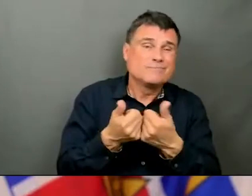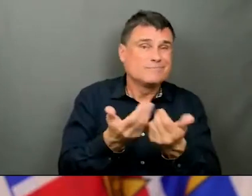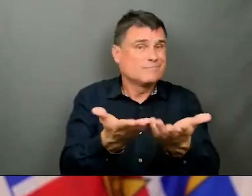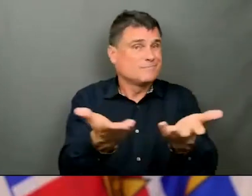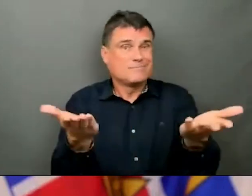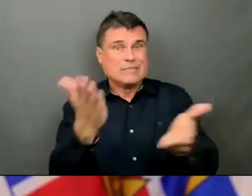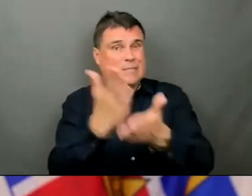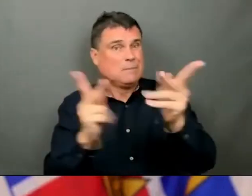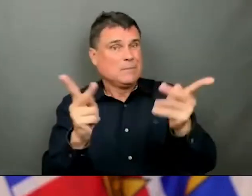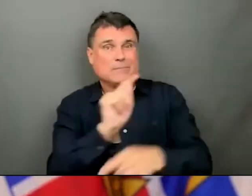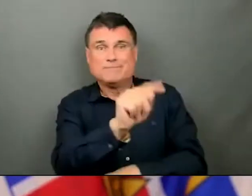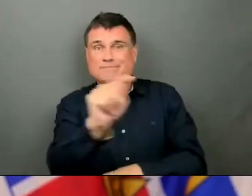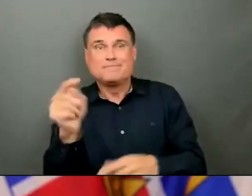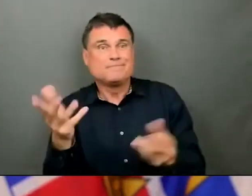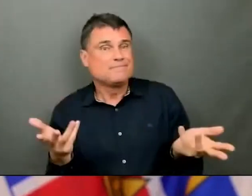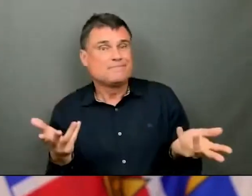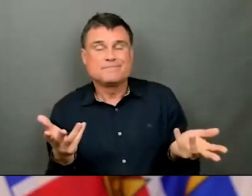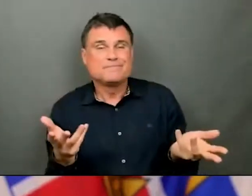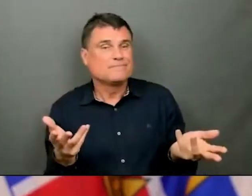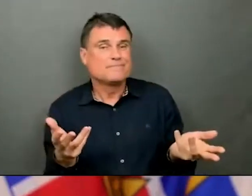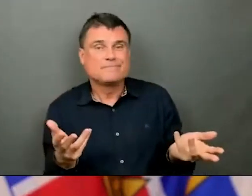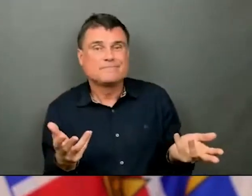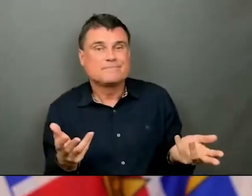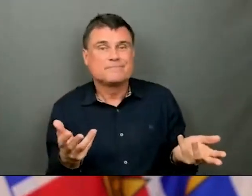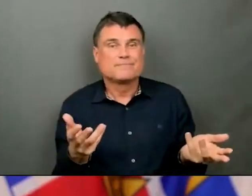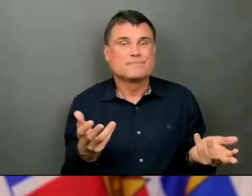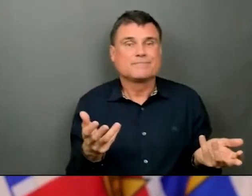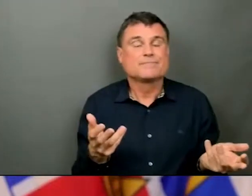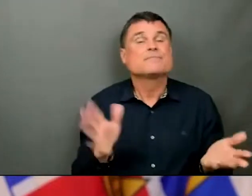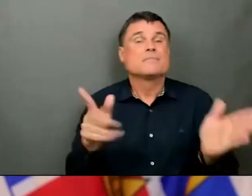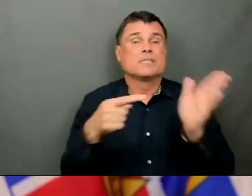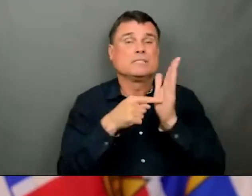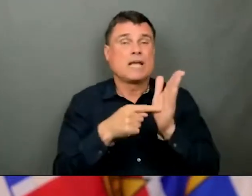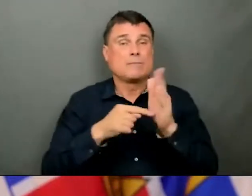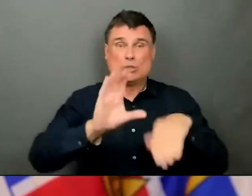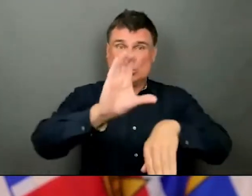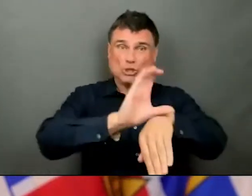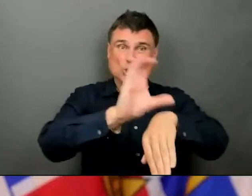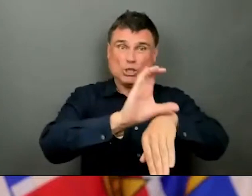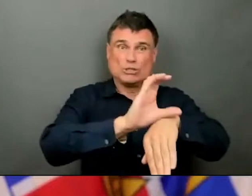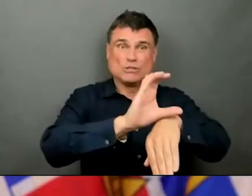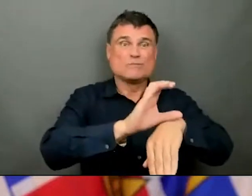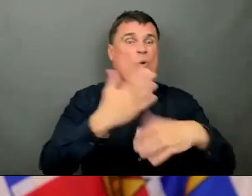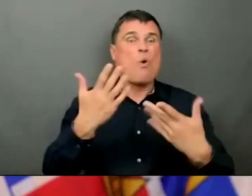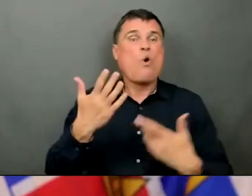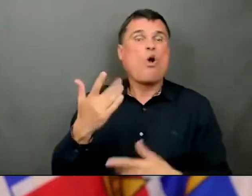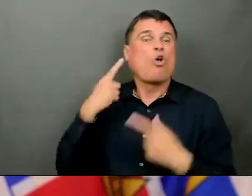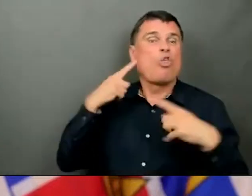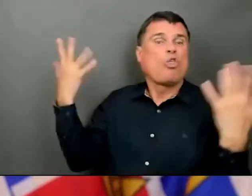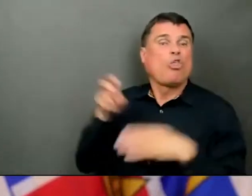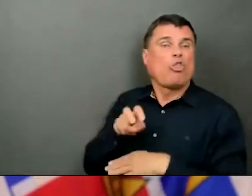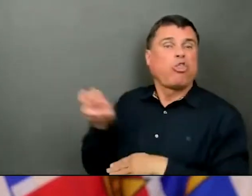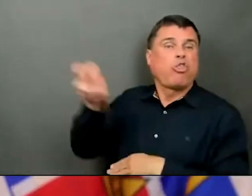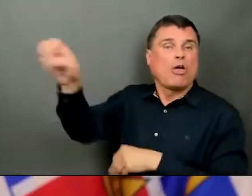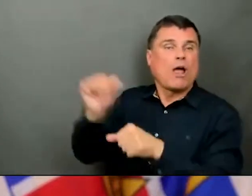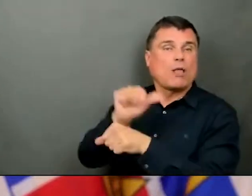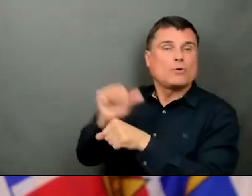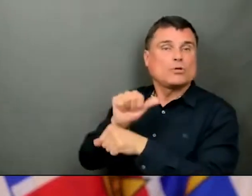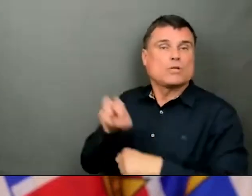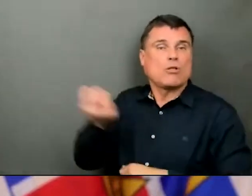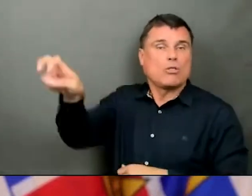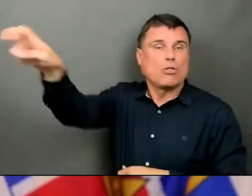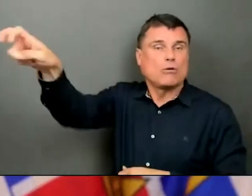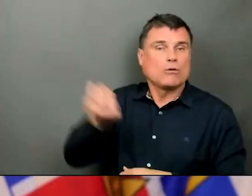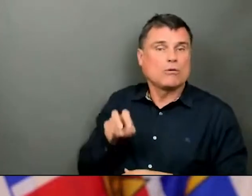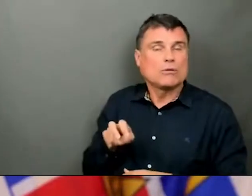small, one or two visible actions like that, but overall, we know that people are